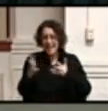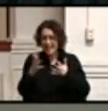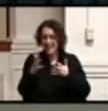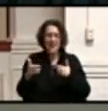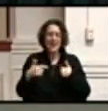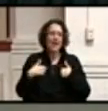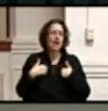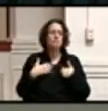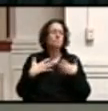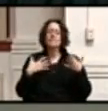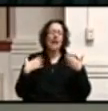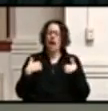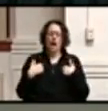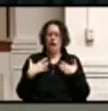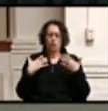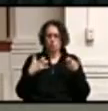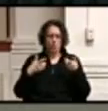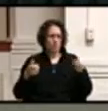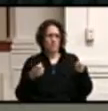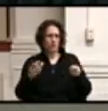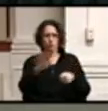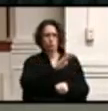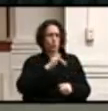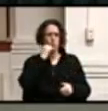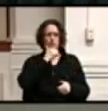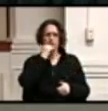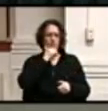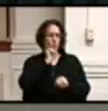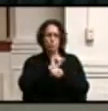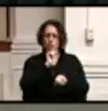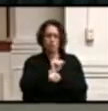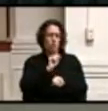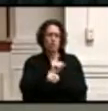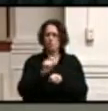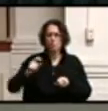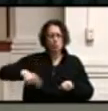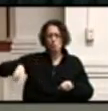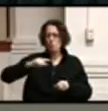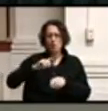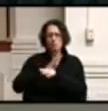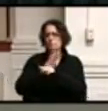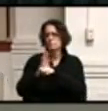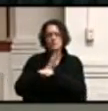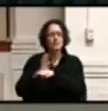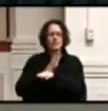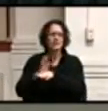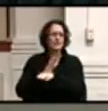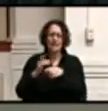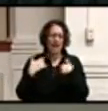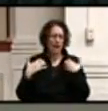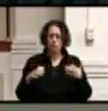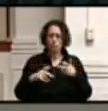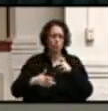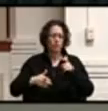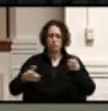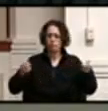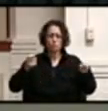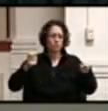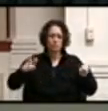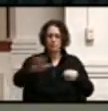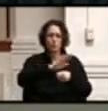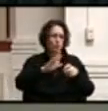to micromanage, just like the last thing. We all have enough stuff to do in our lives to, like, run your departments or run the